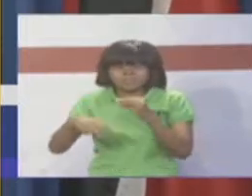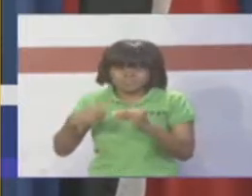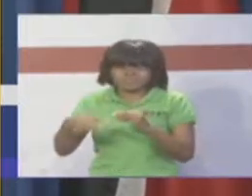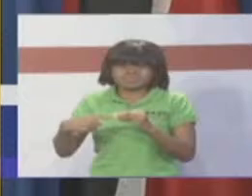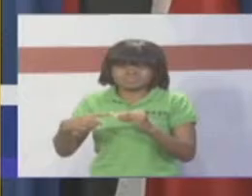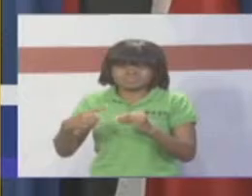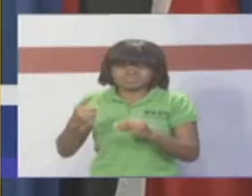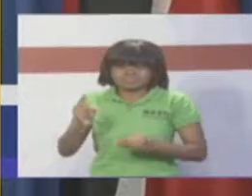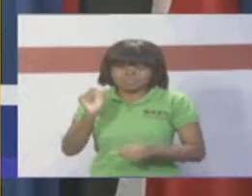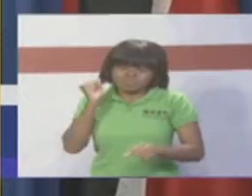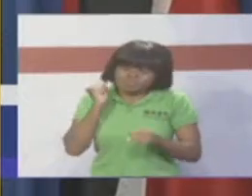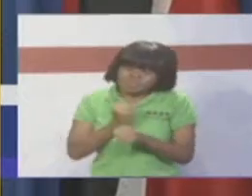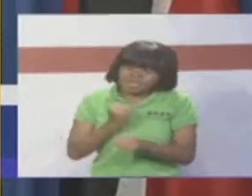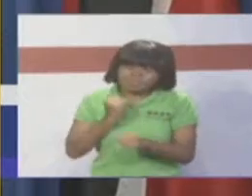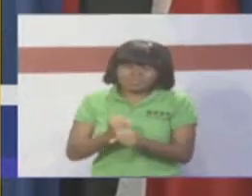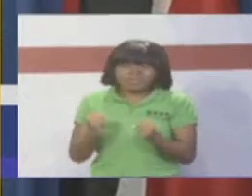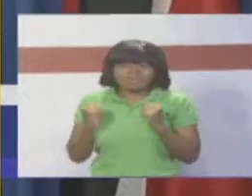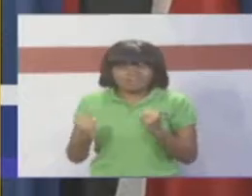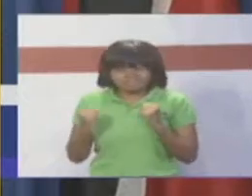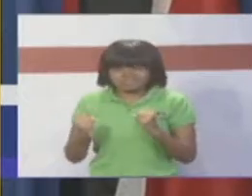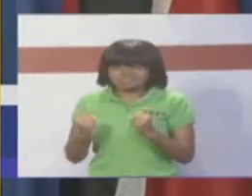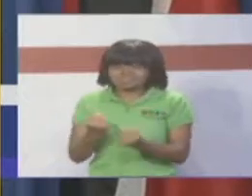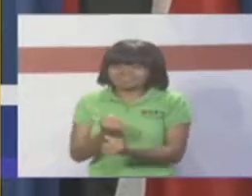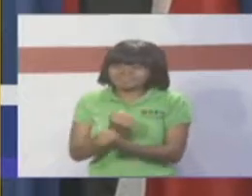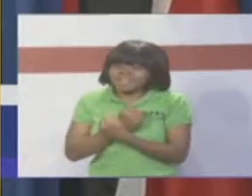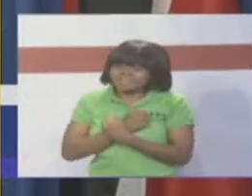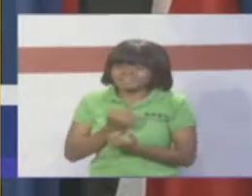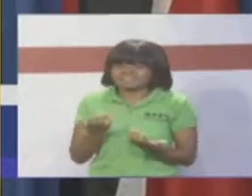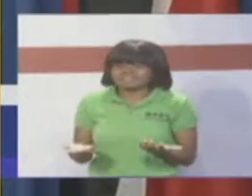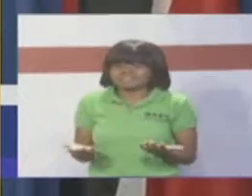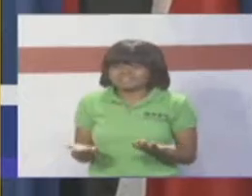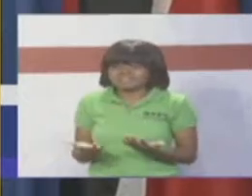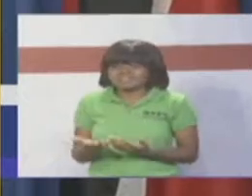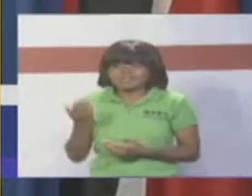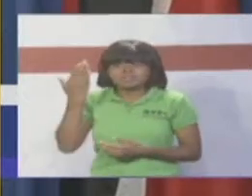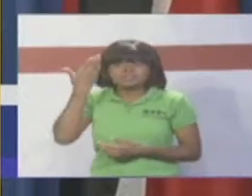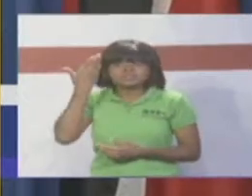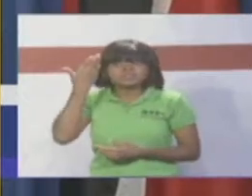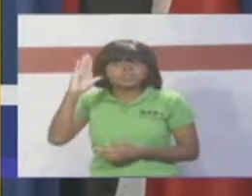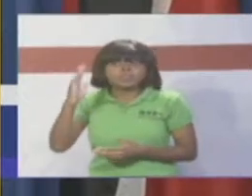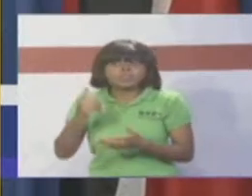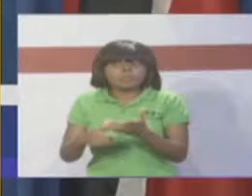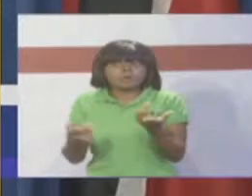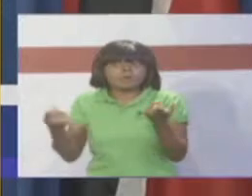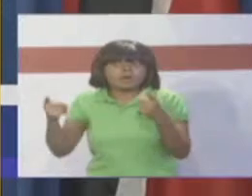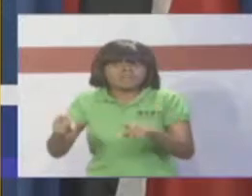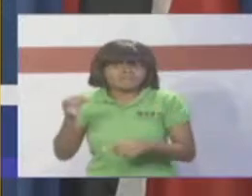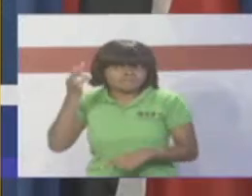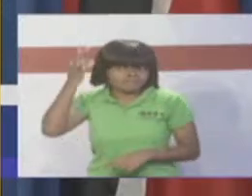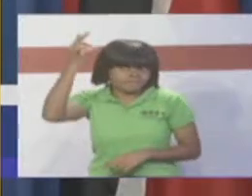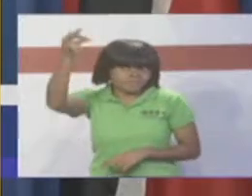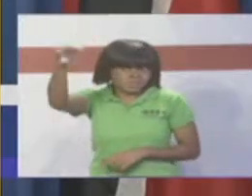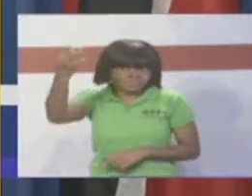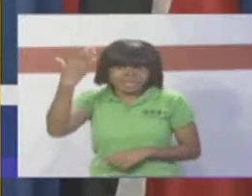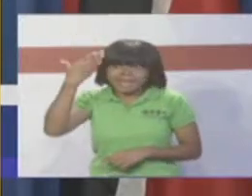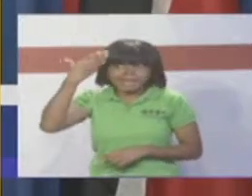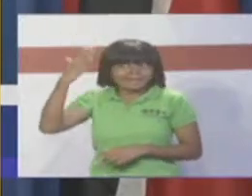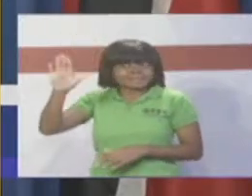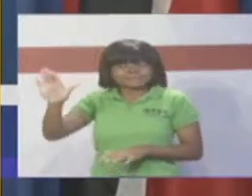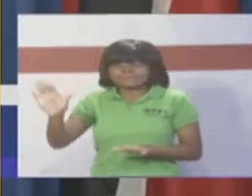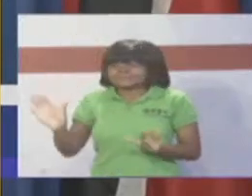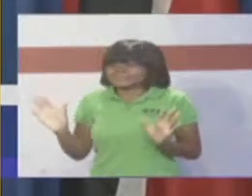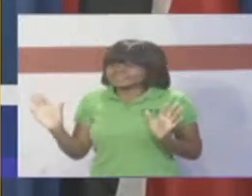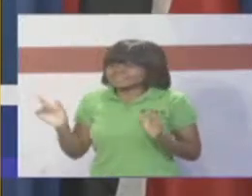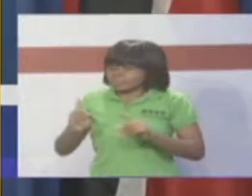know what's going to happen to us going forward. But what I do know is that the